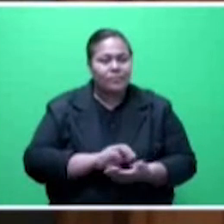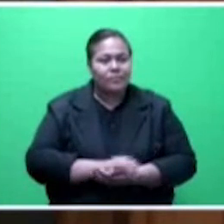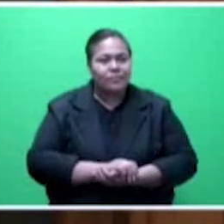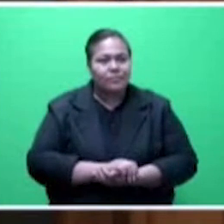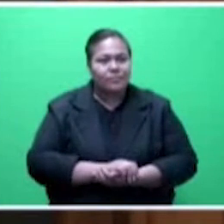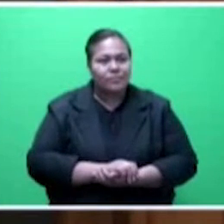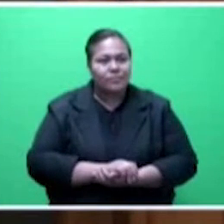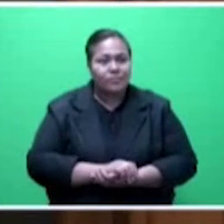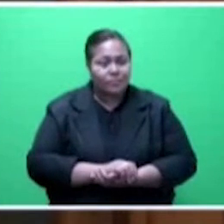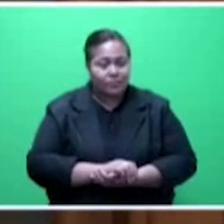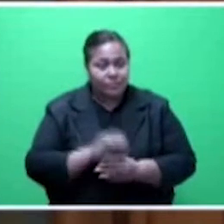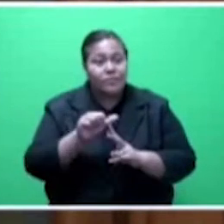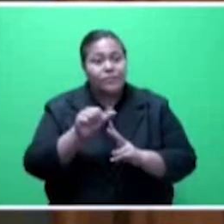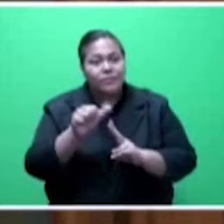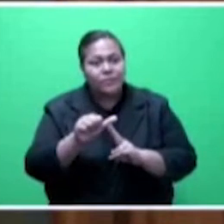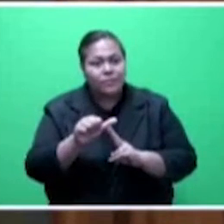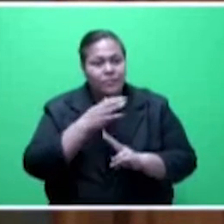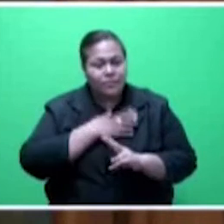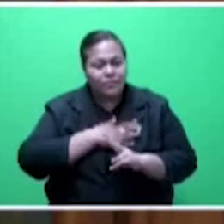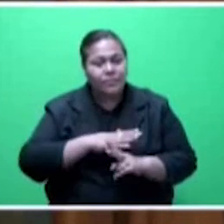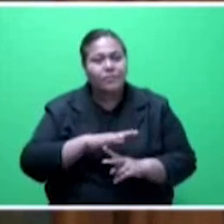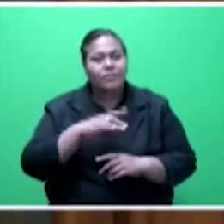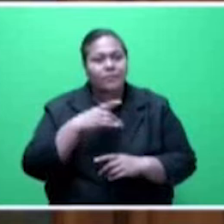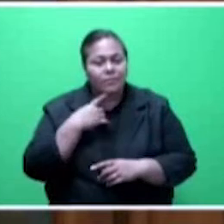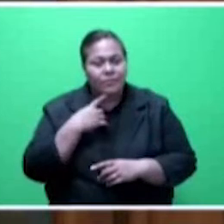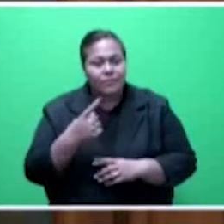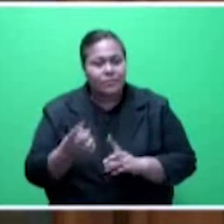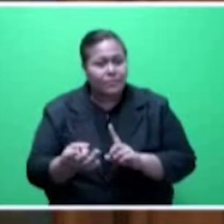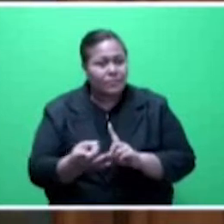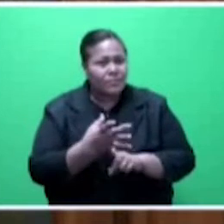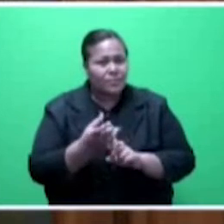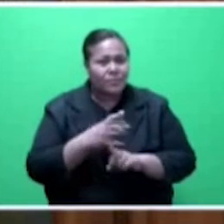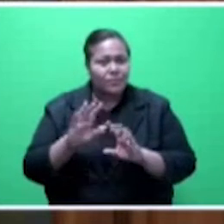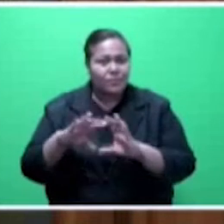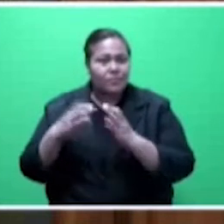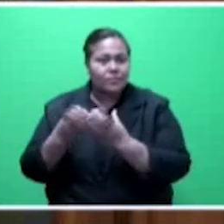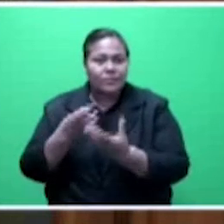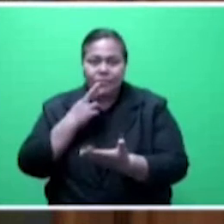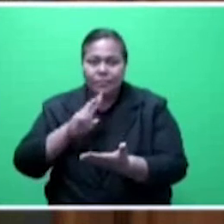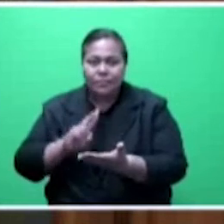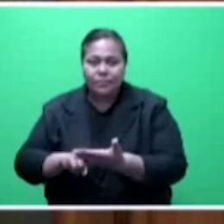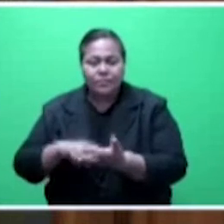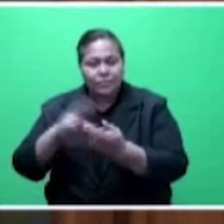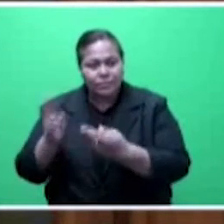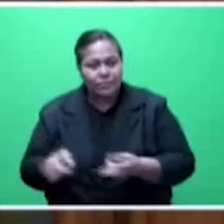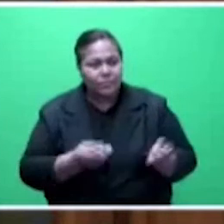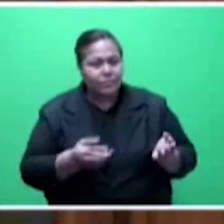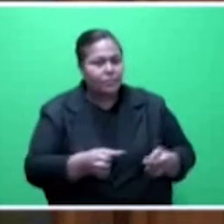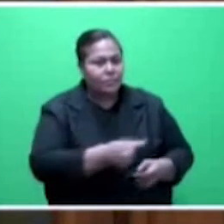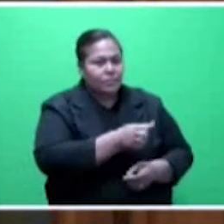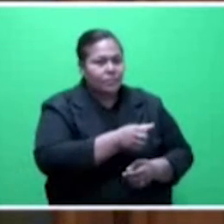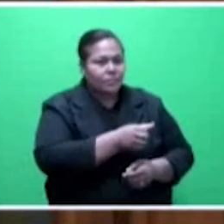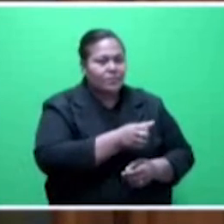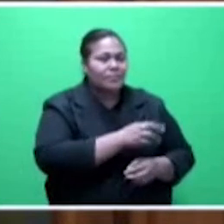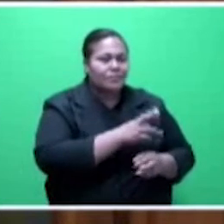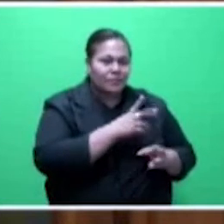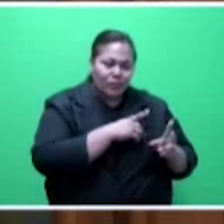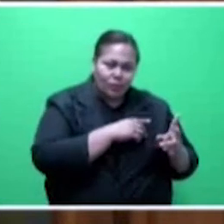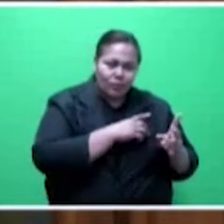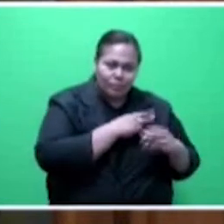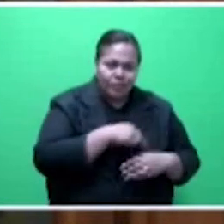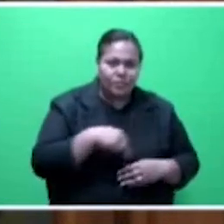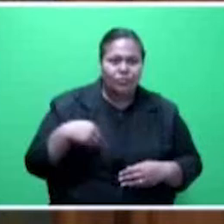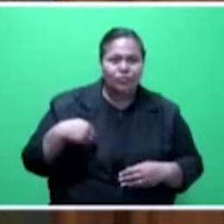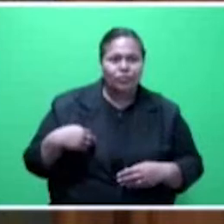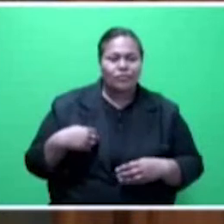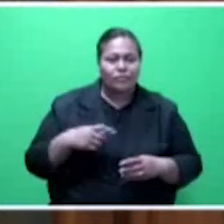sir, I also wish to state the importance of the committee's report to be referred back to the line ministries for clarifications